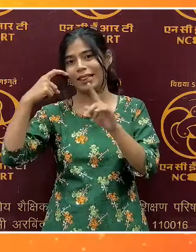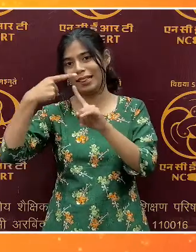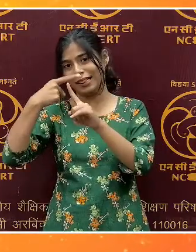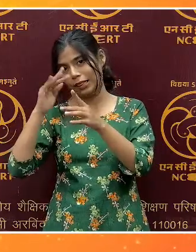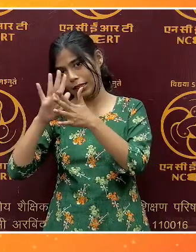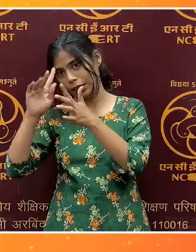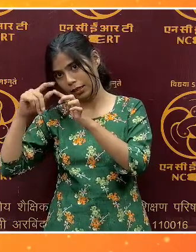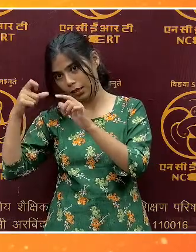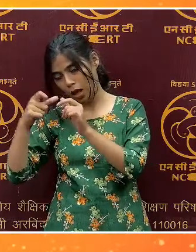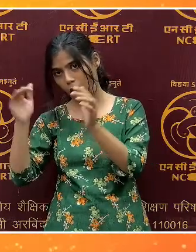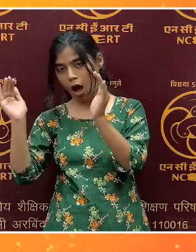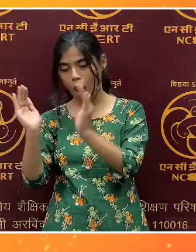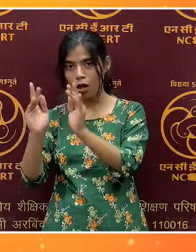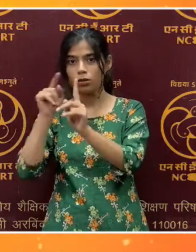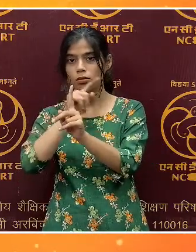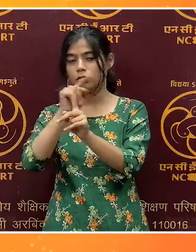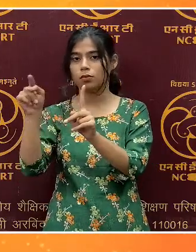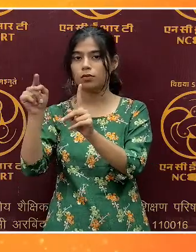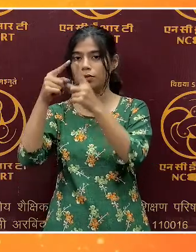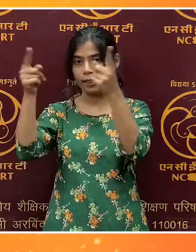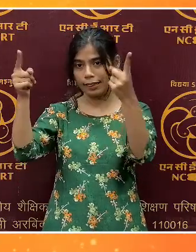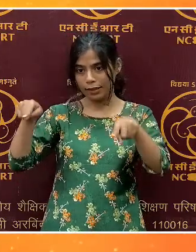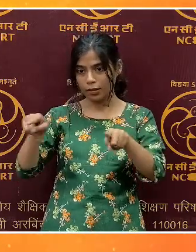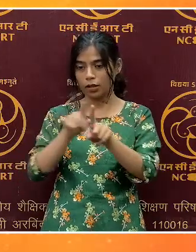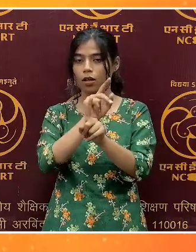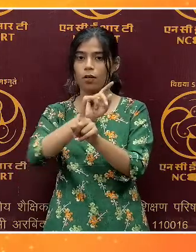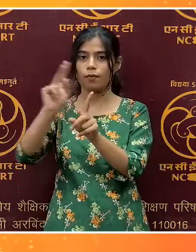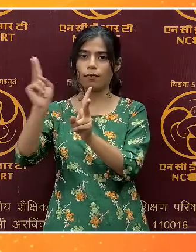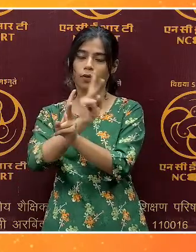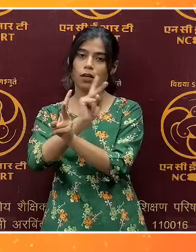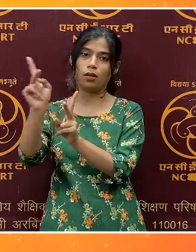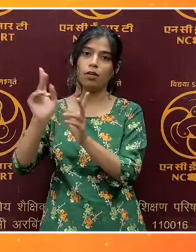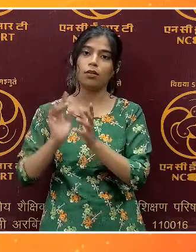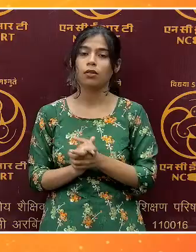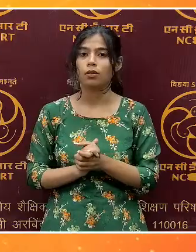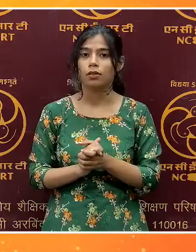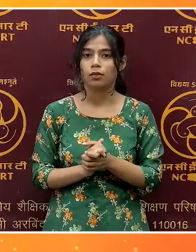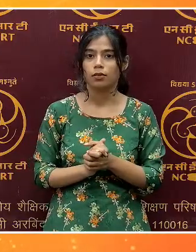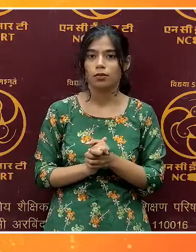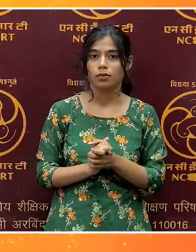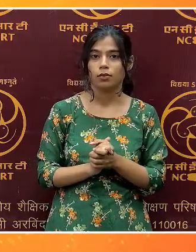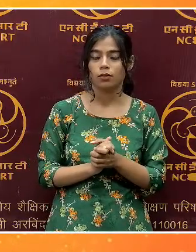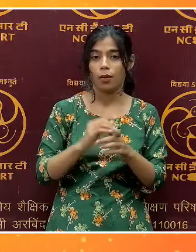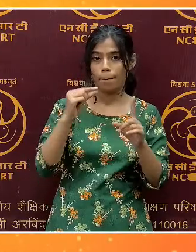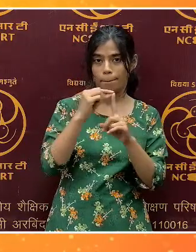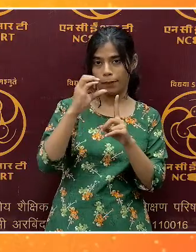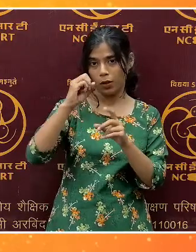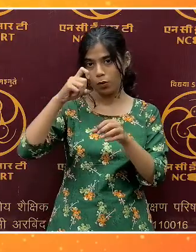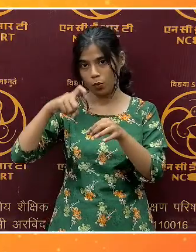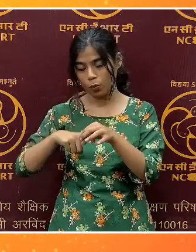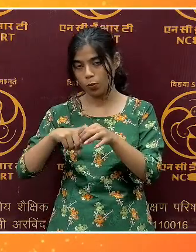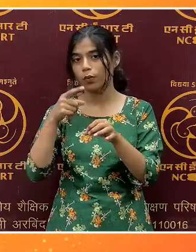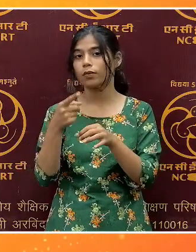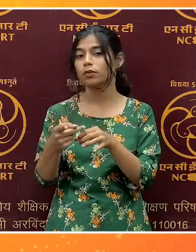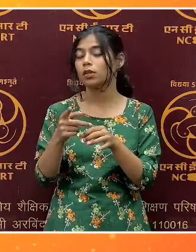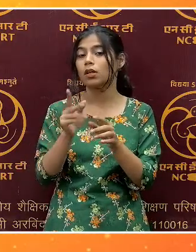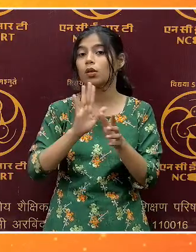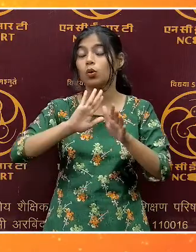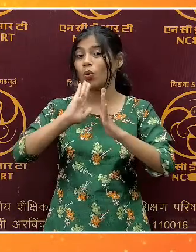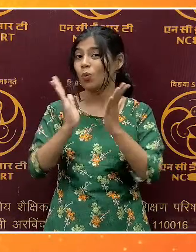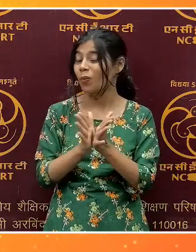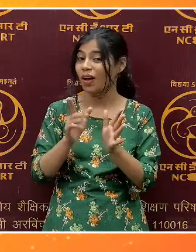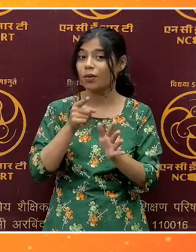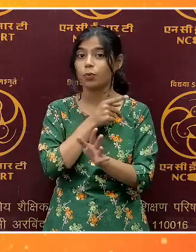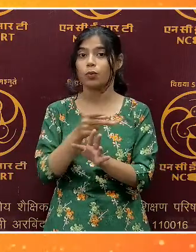For position of O you will need distance R and angle theta, that is angle POX, to define the final position of